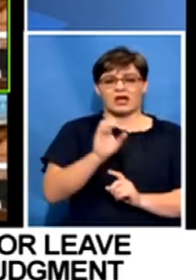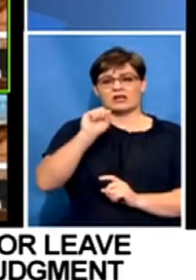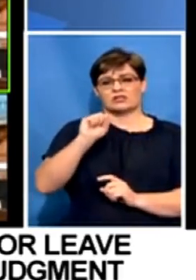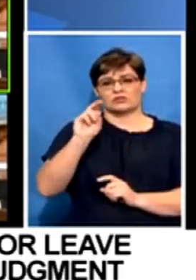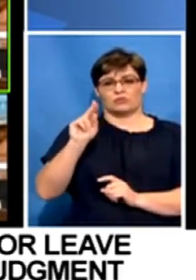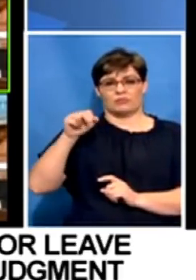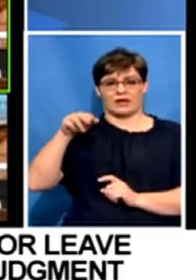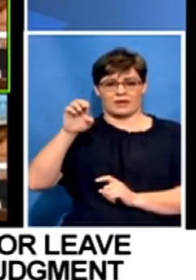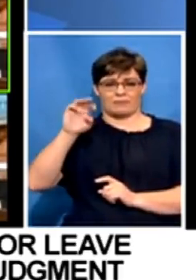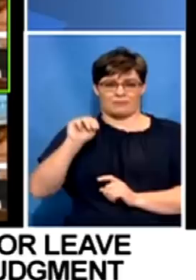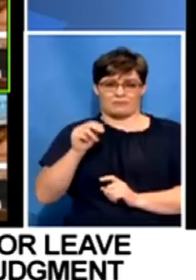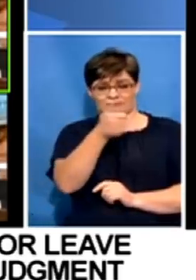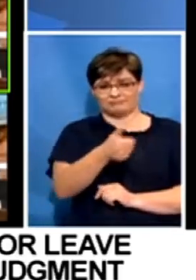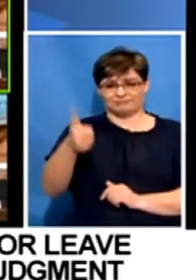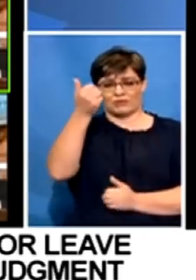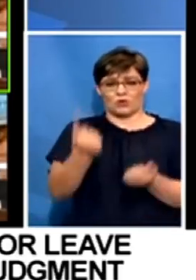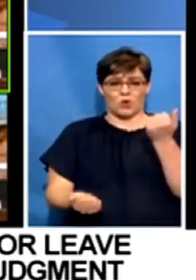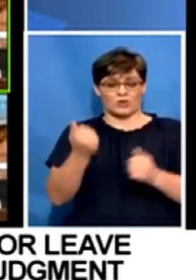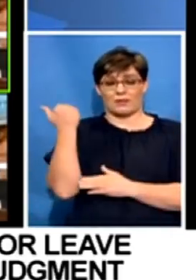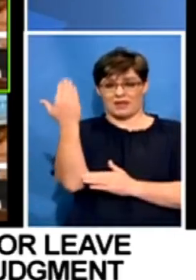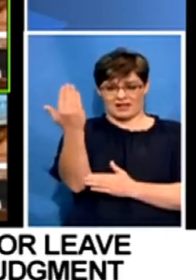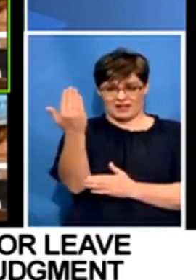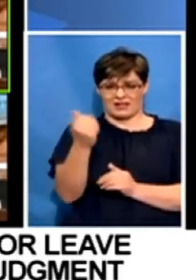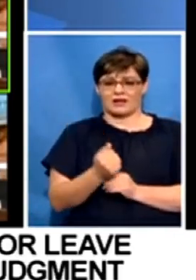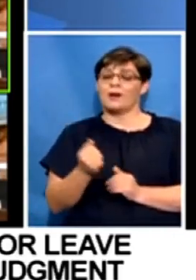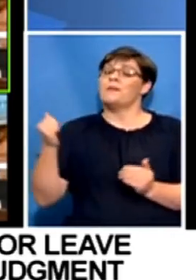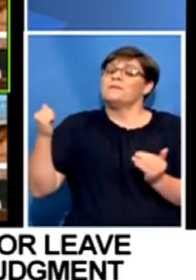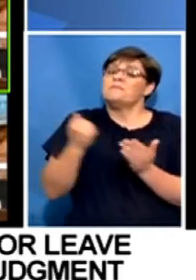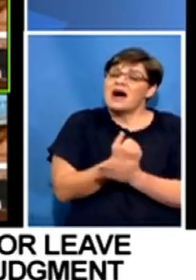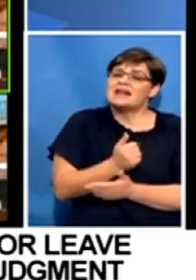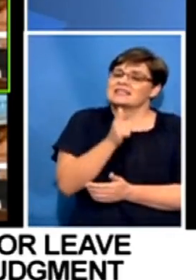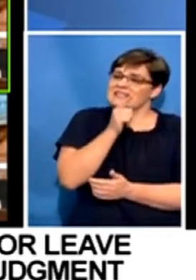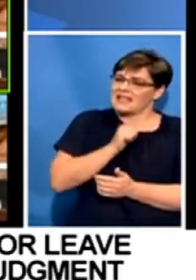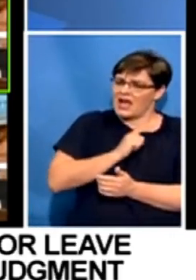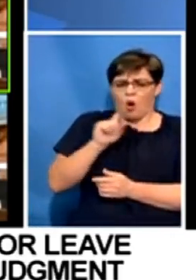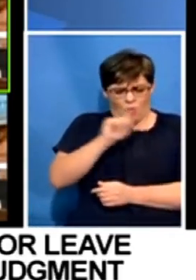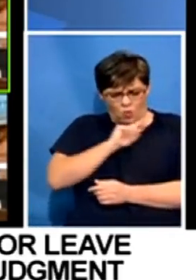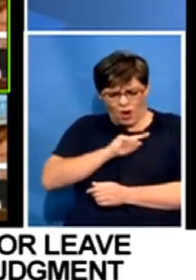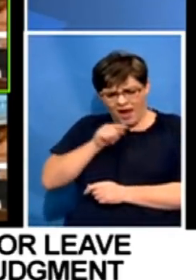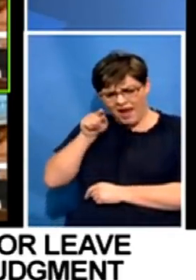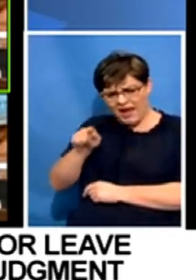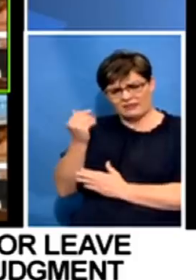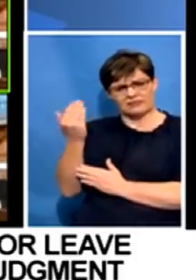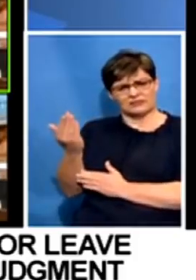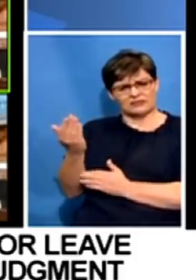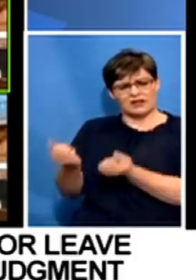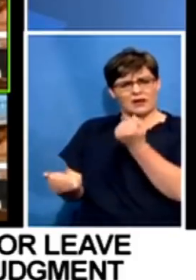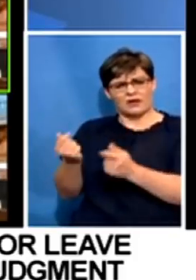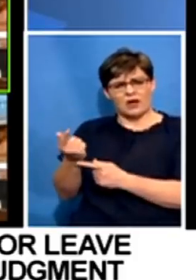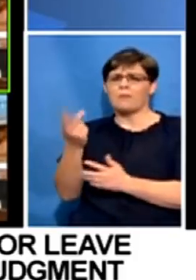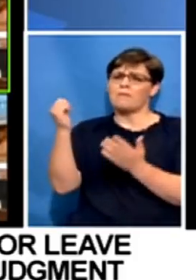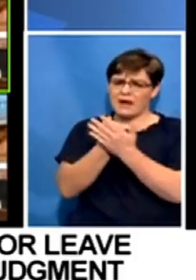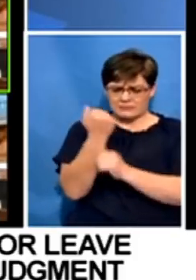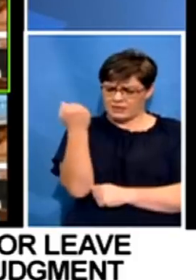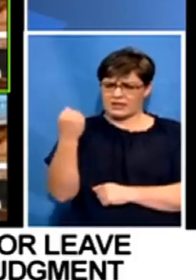litigant must justify why the Supreme Court of Appeal should be denied the opportunity of exercising